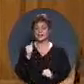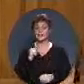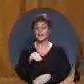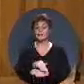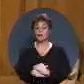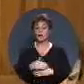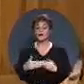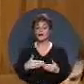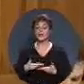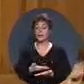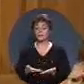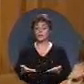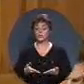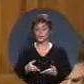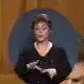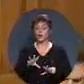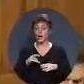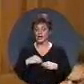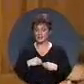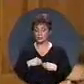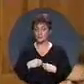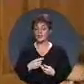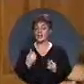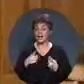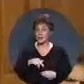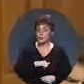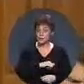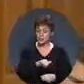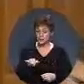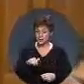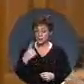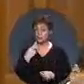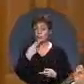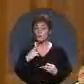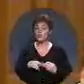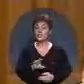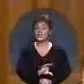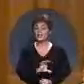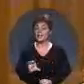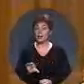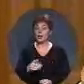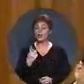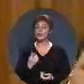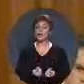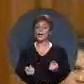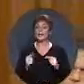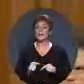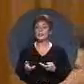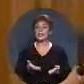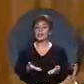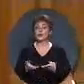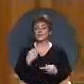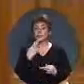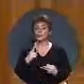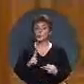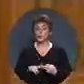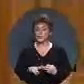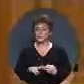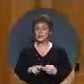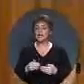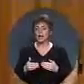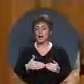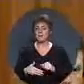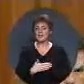Liberal motion ordering Canada Post to restore traditional mail delivery to rural Canadians. Canadians across the